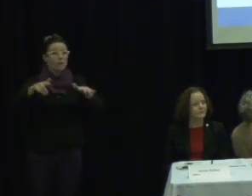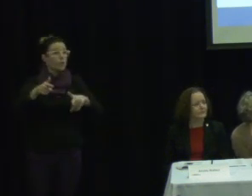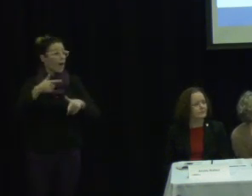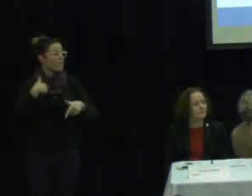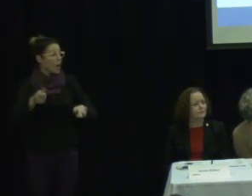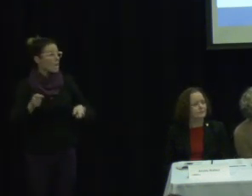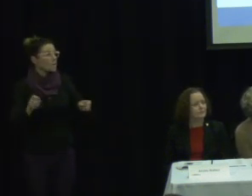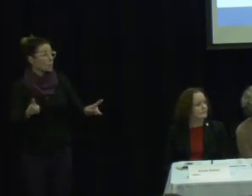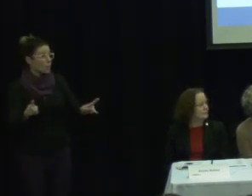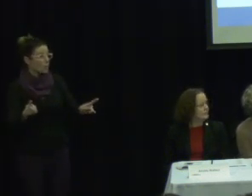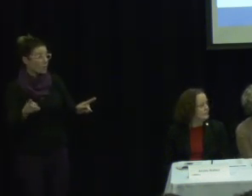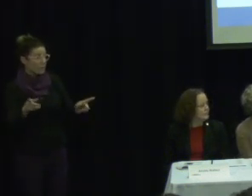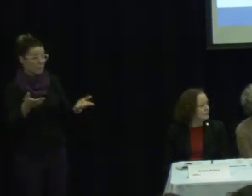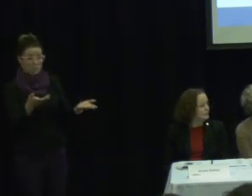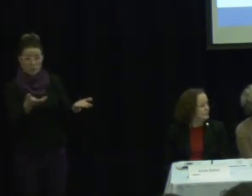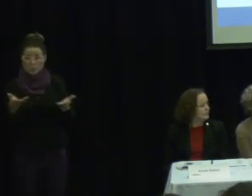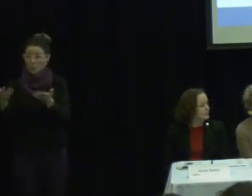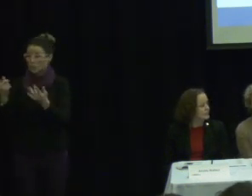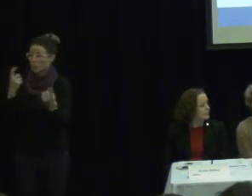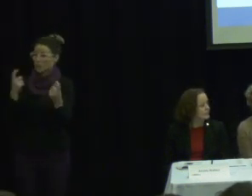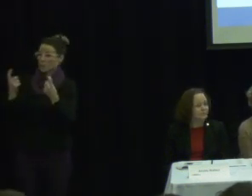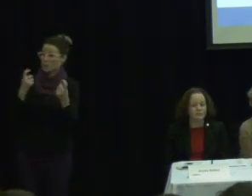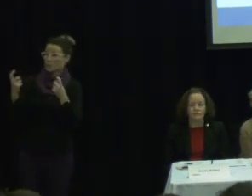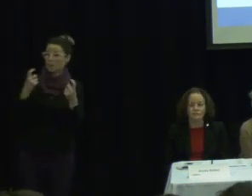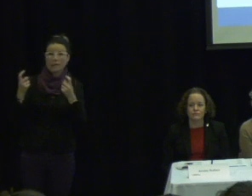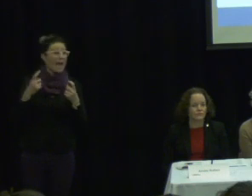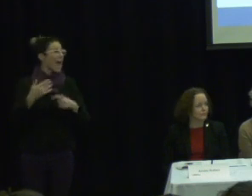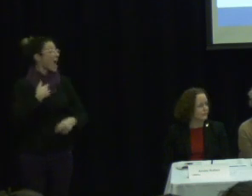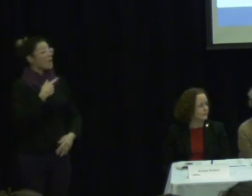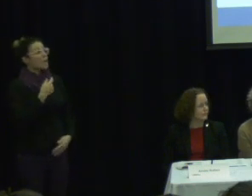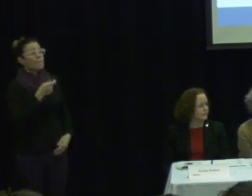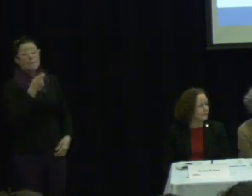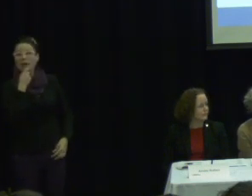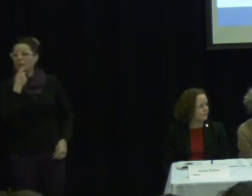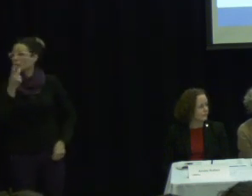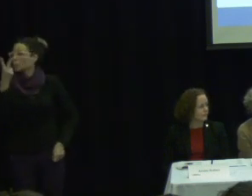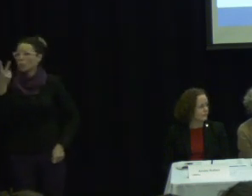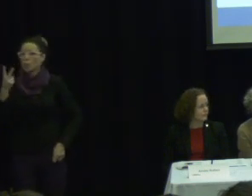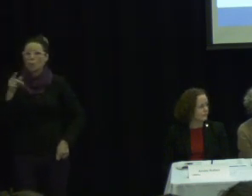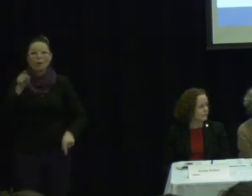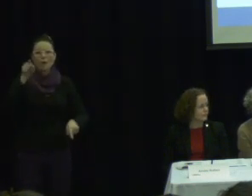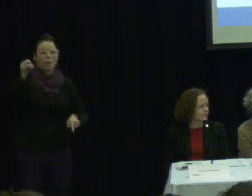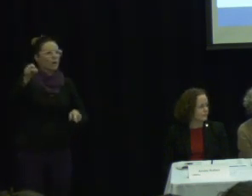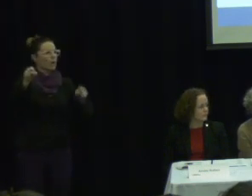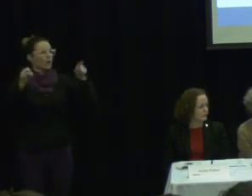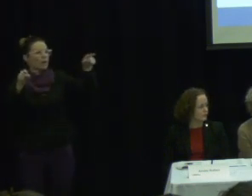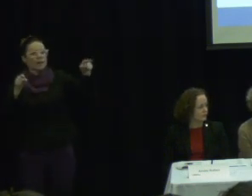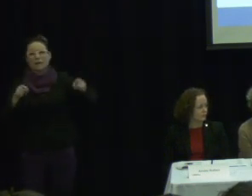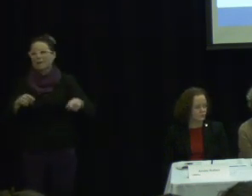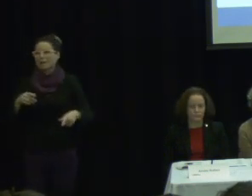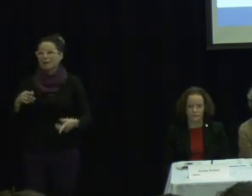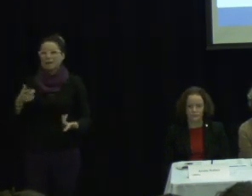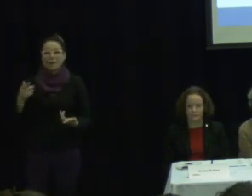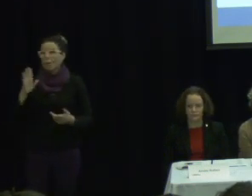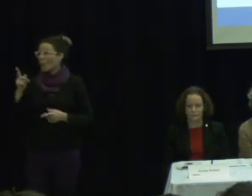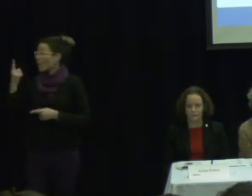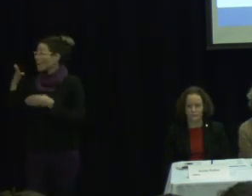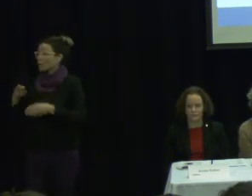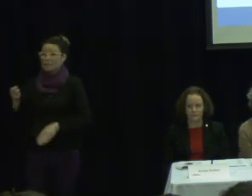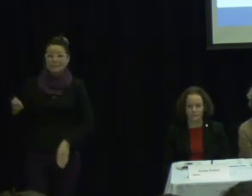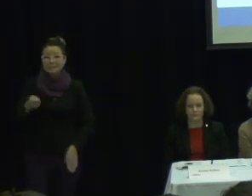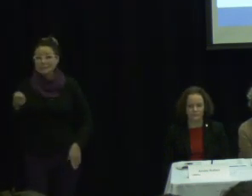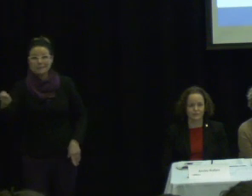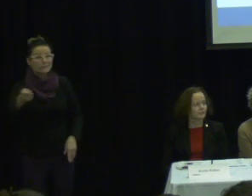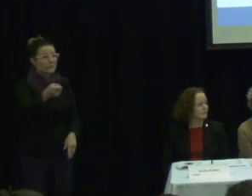You have the opportunity to ask. There are two microphones, one here, one there. Unfortunately, nobody's going to run around, so you have to kind of get up there